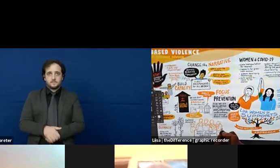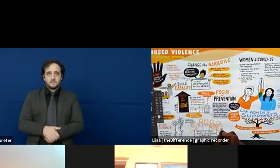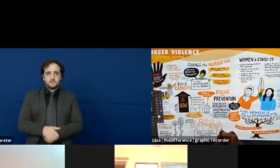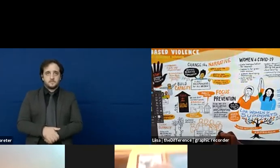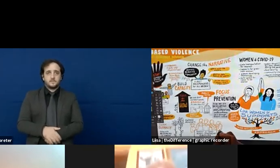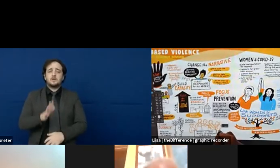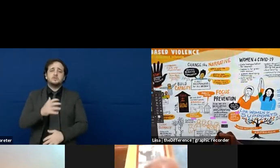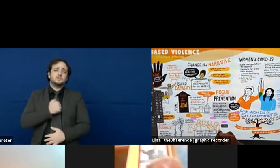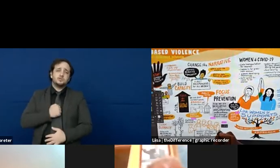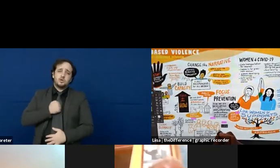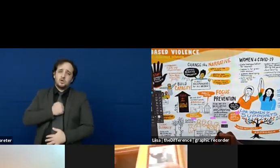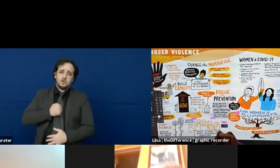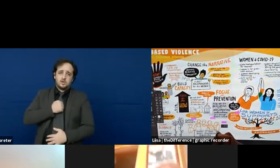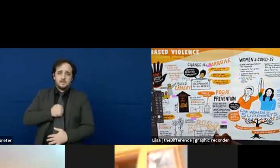environment?